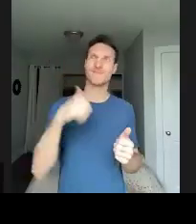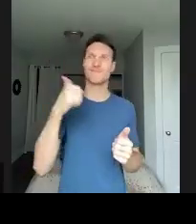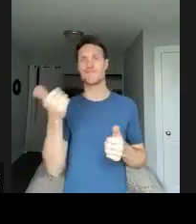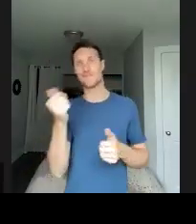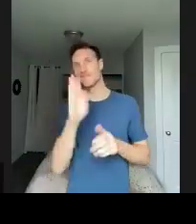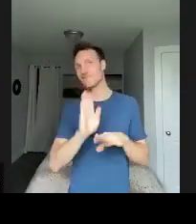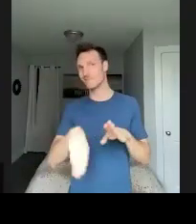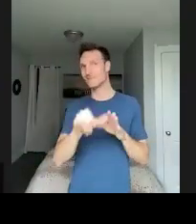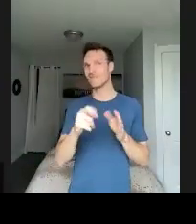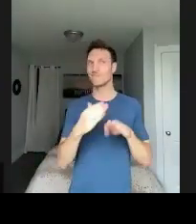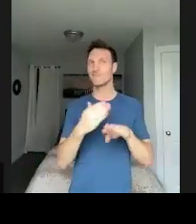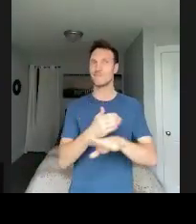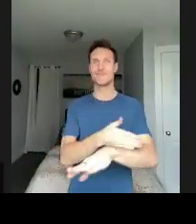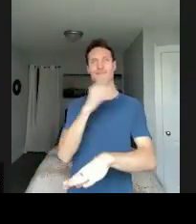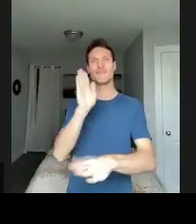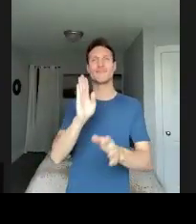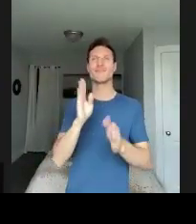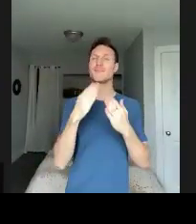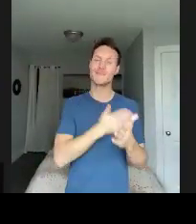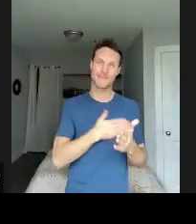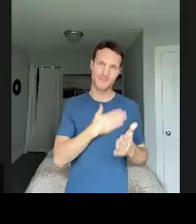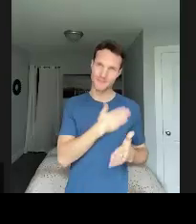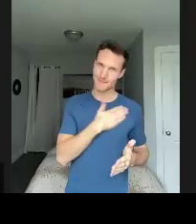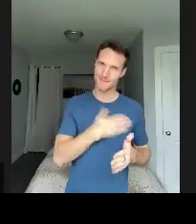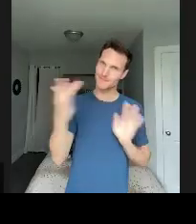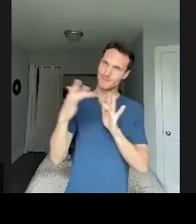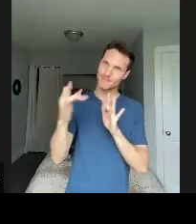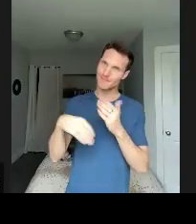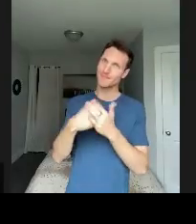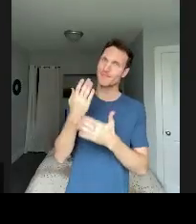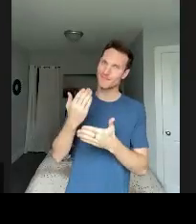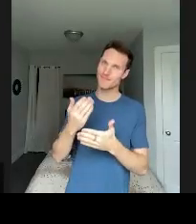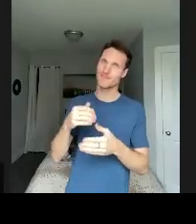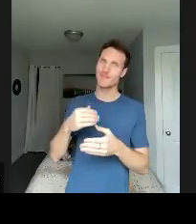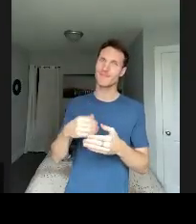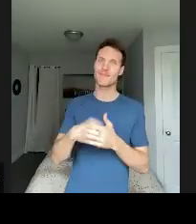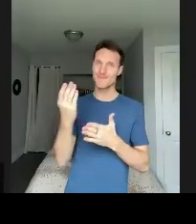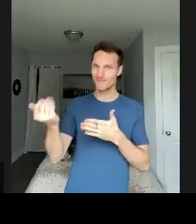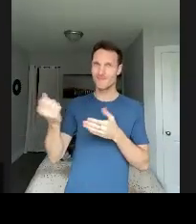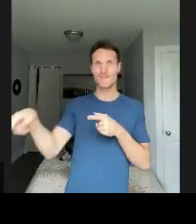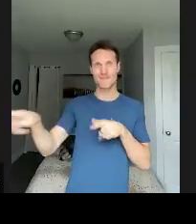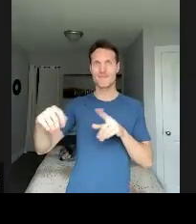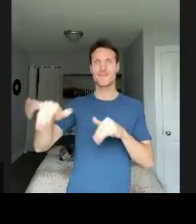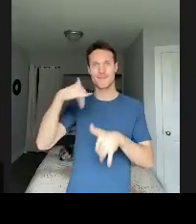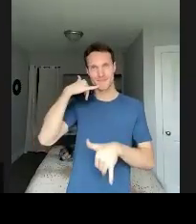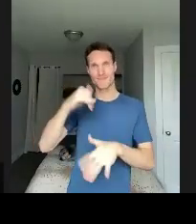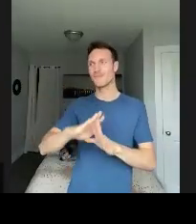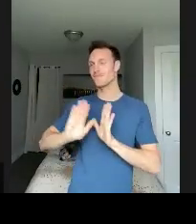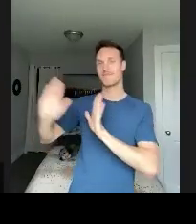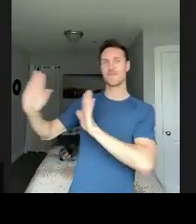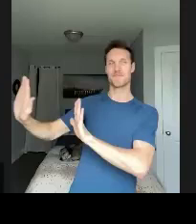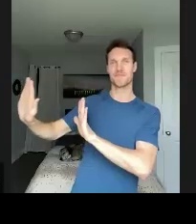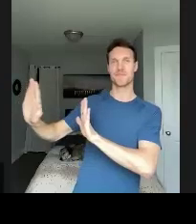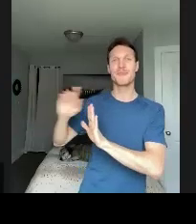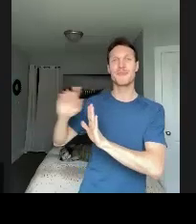them outside of this call, and I know they would be happy to assist you and answer any questions you have.